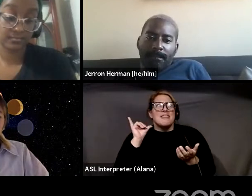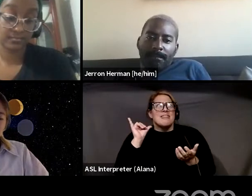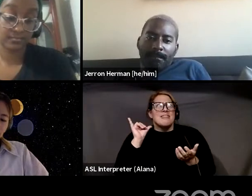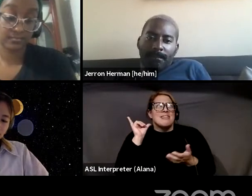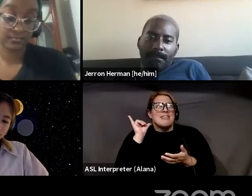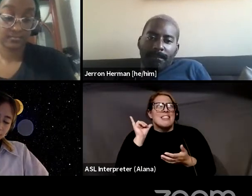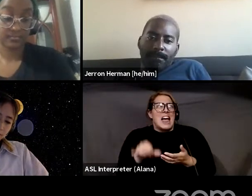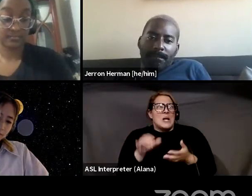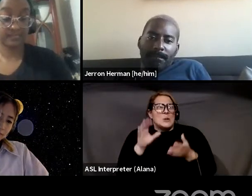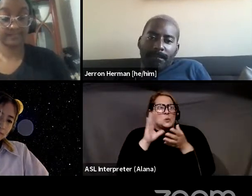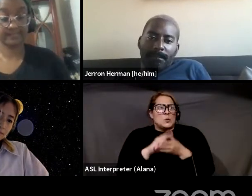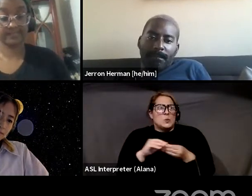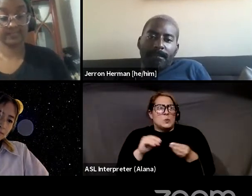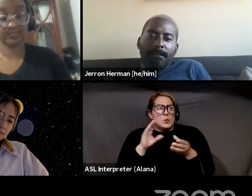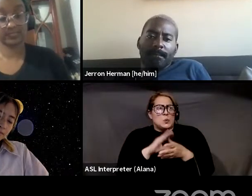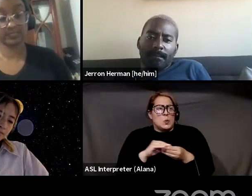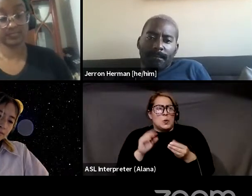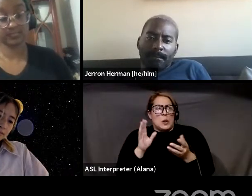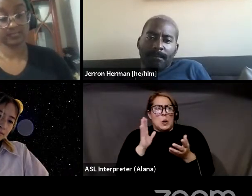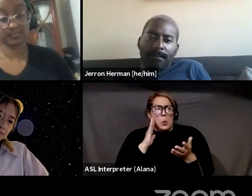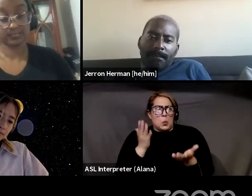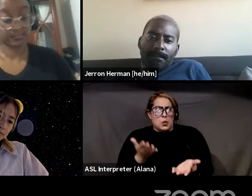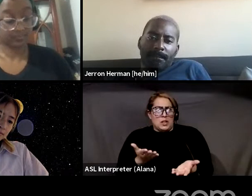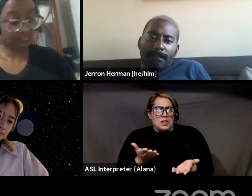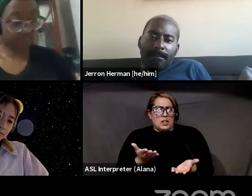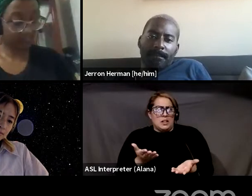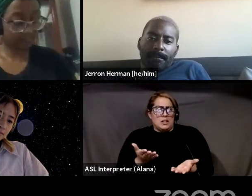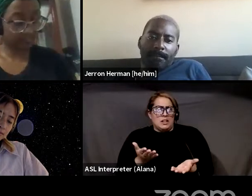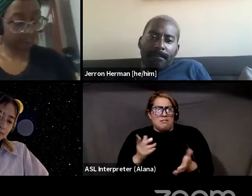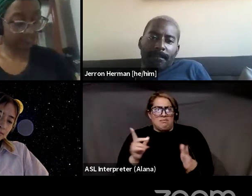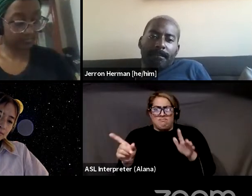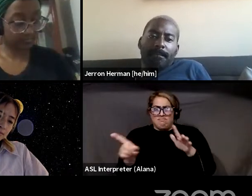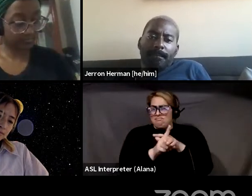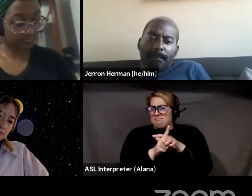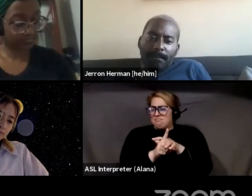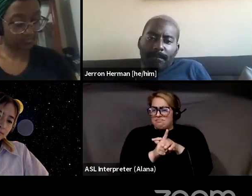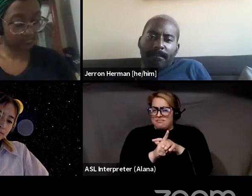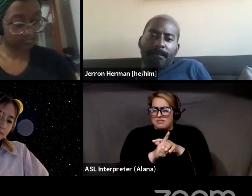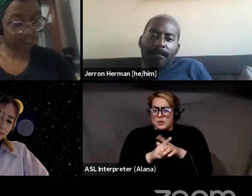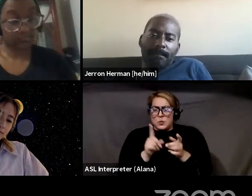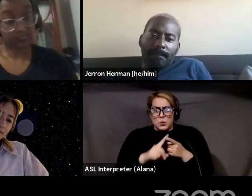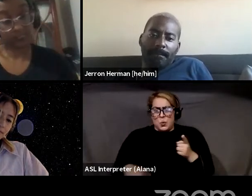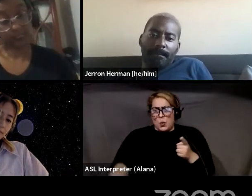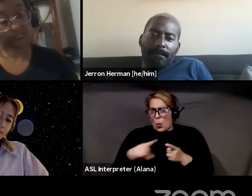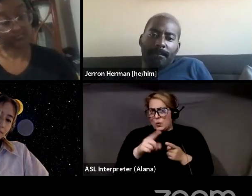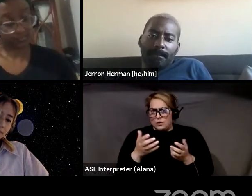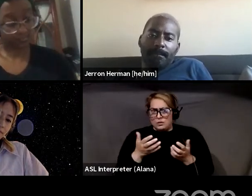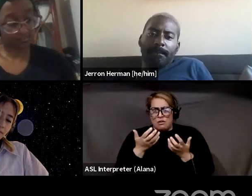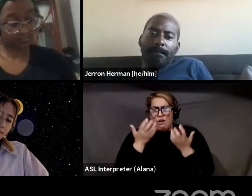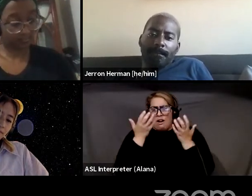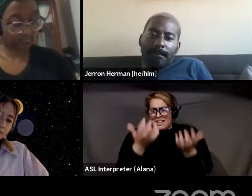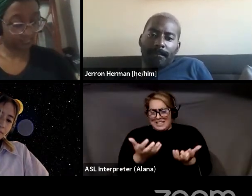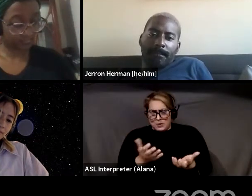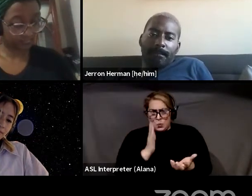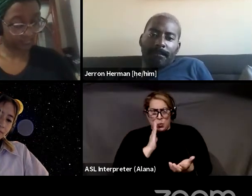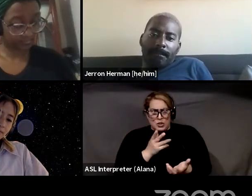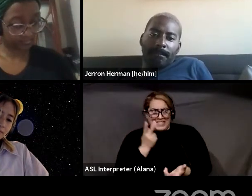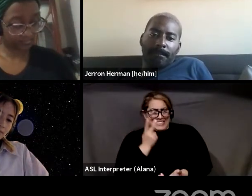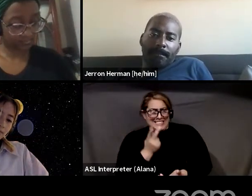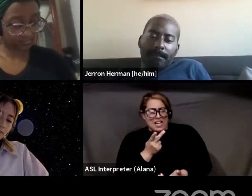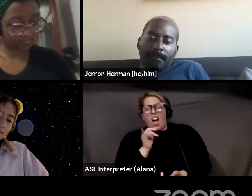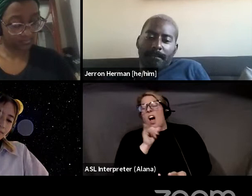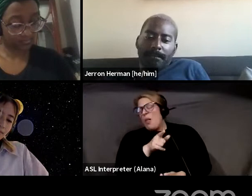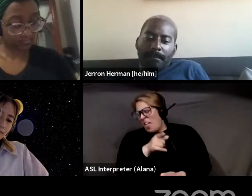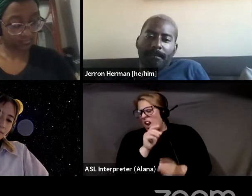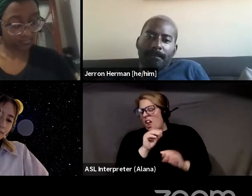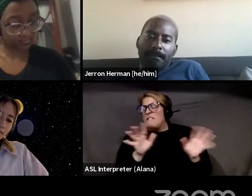consciously brought through to people who experienced it. But that